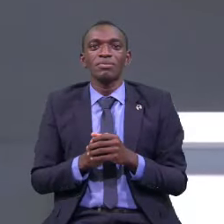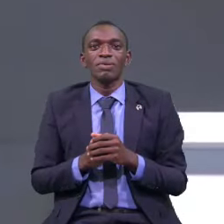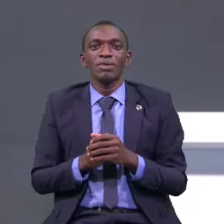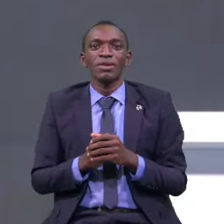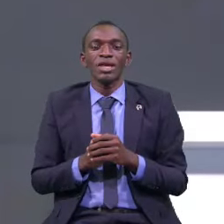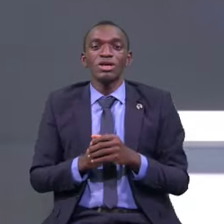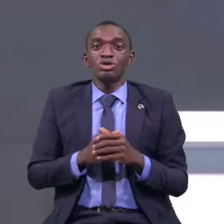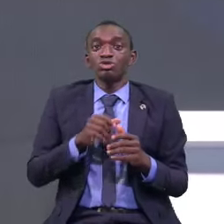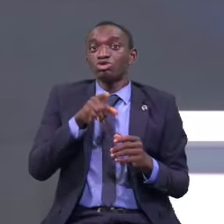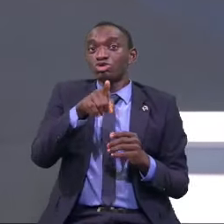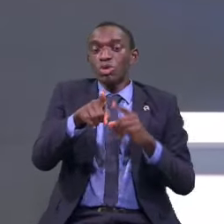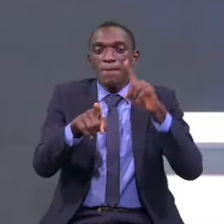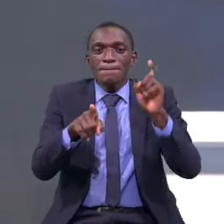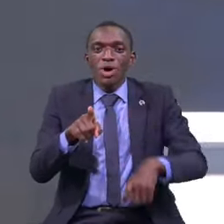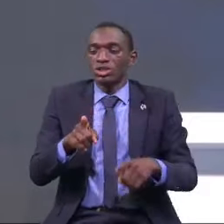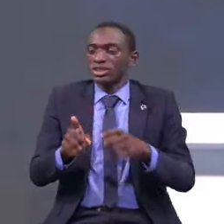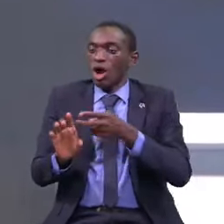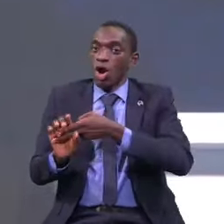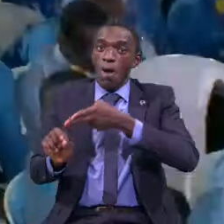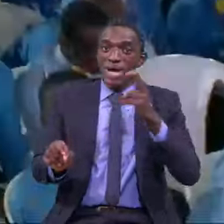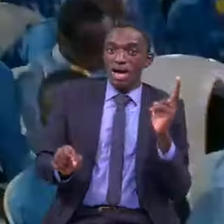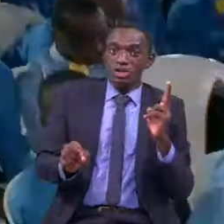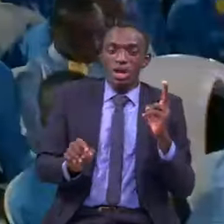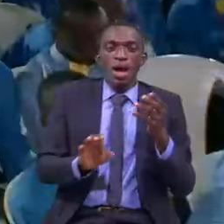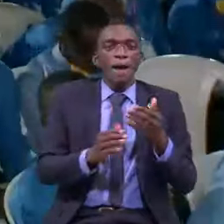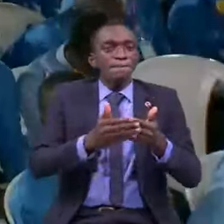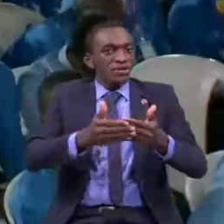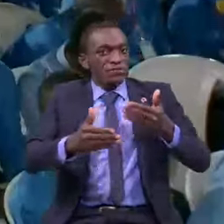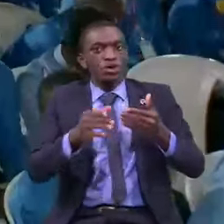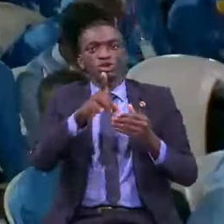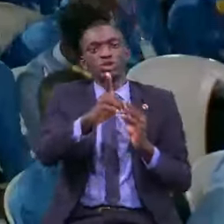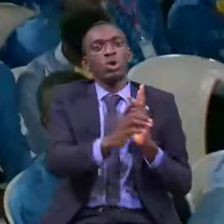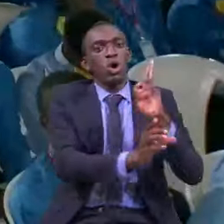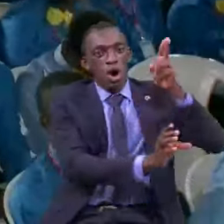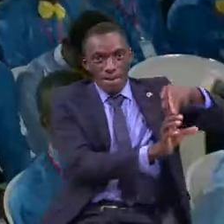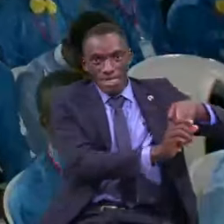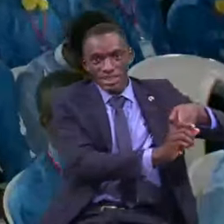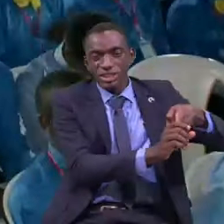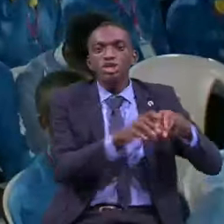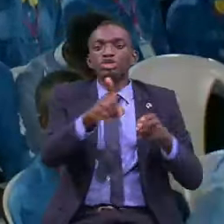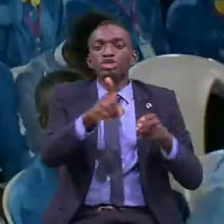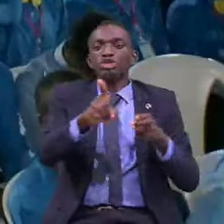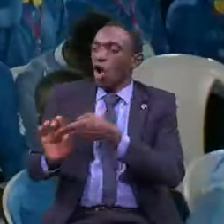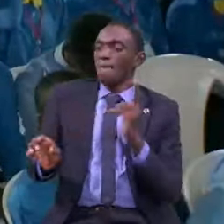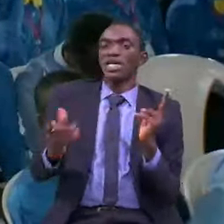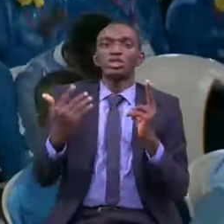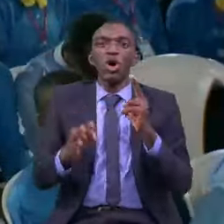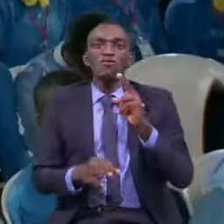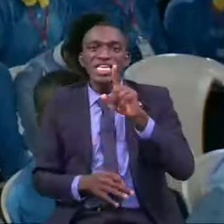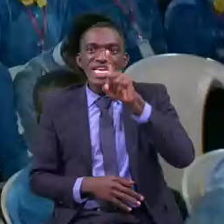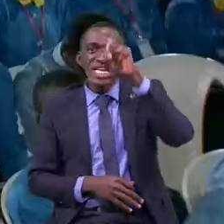You must come out before you come in. You come out of Egypt. You come out